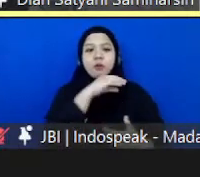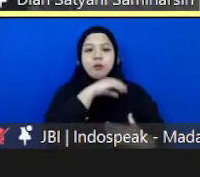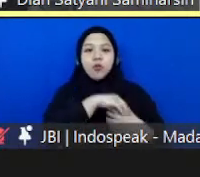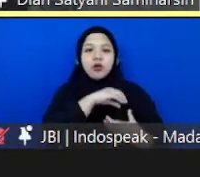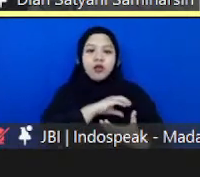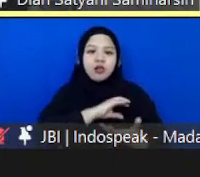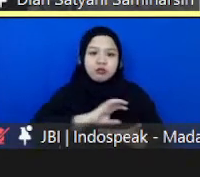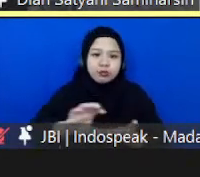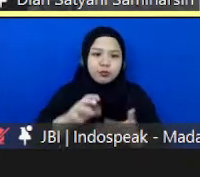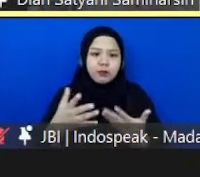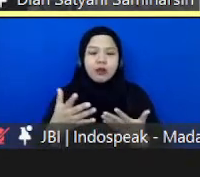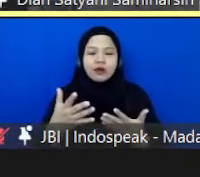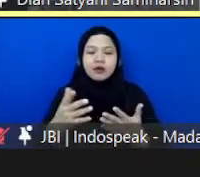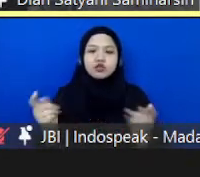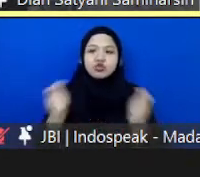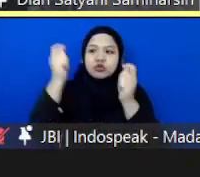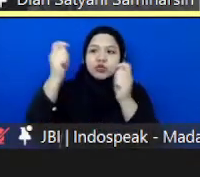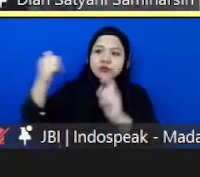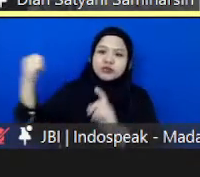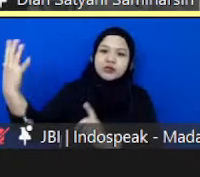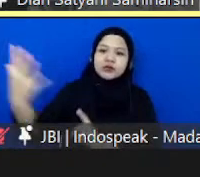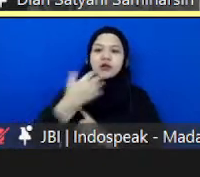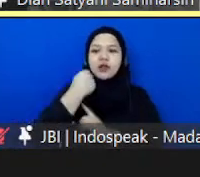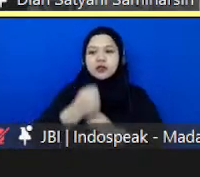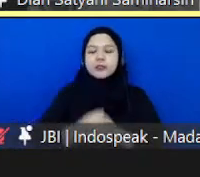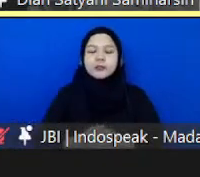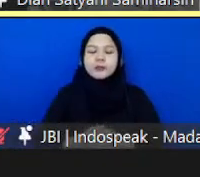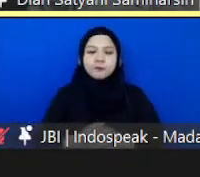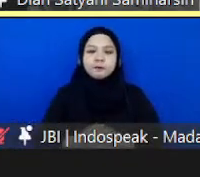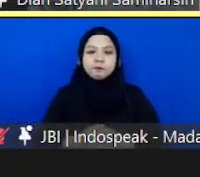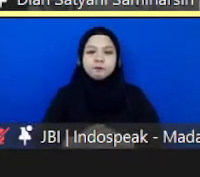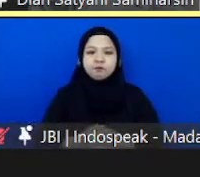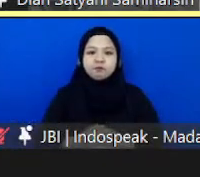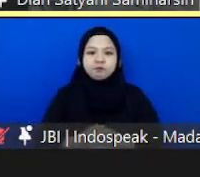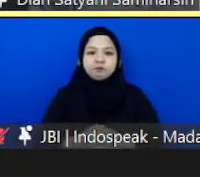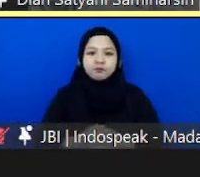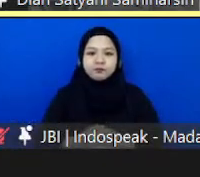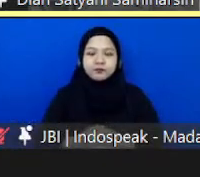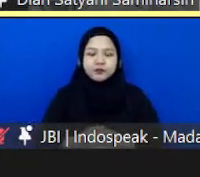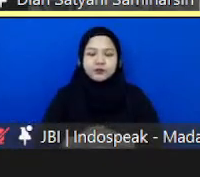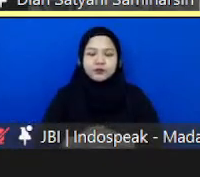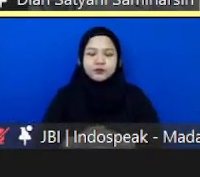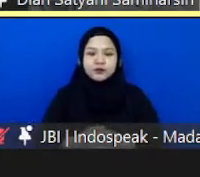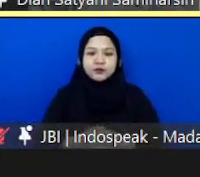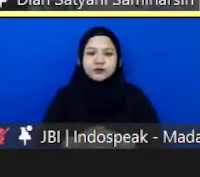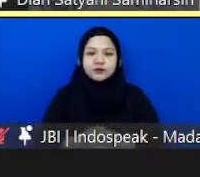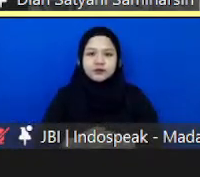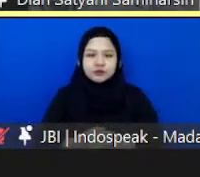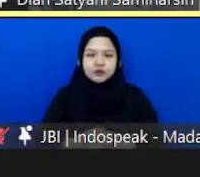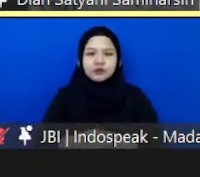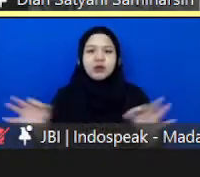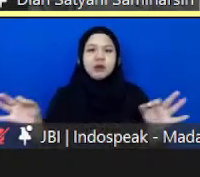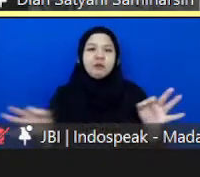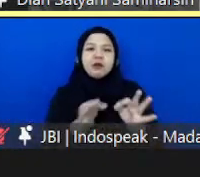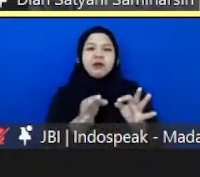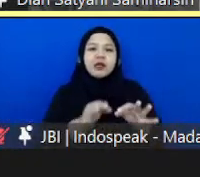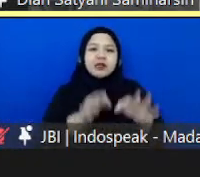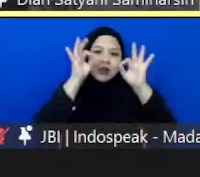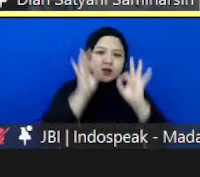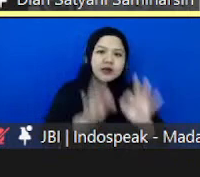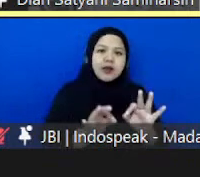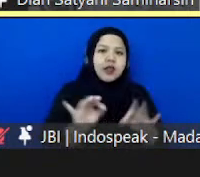success can be achieved, and what is the ideal approach in governance